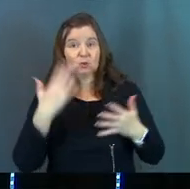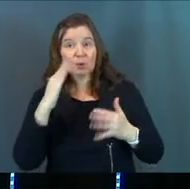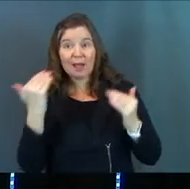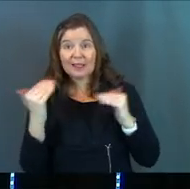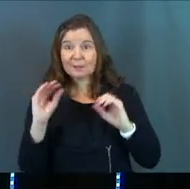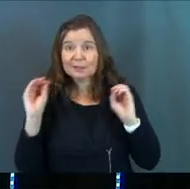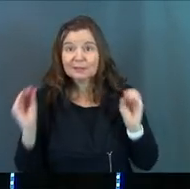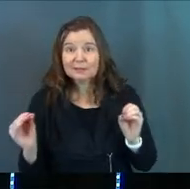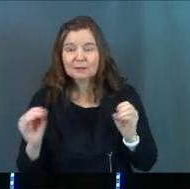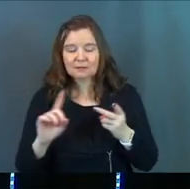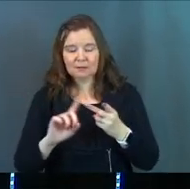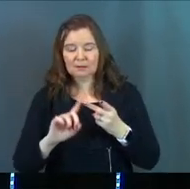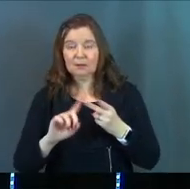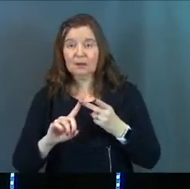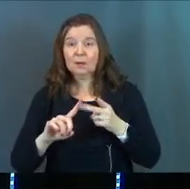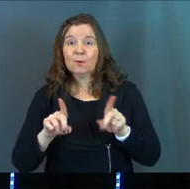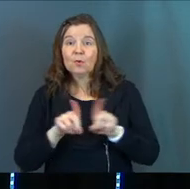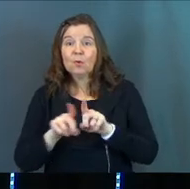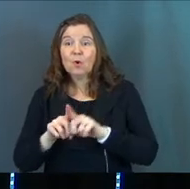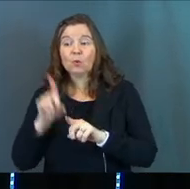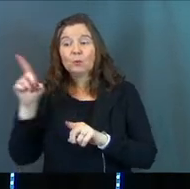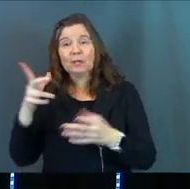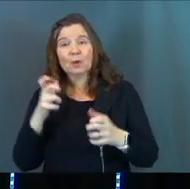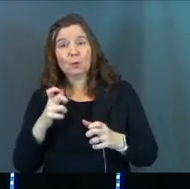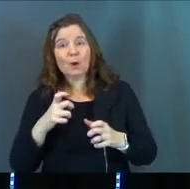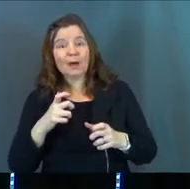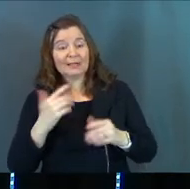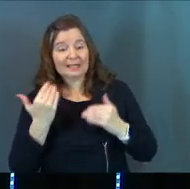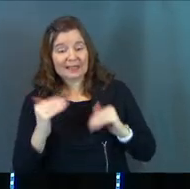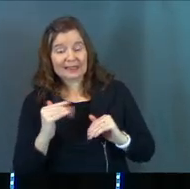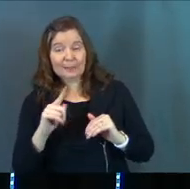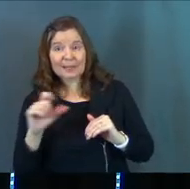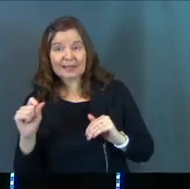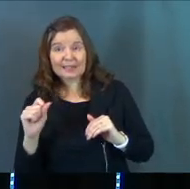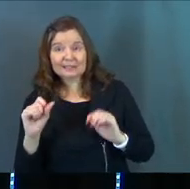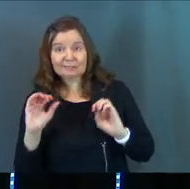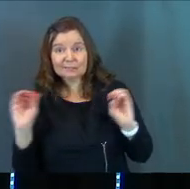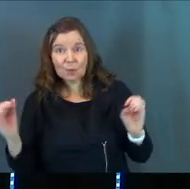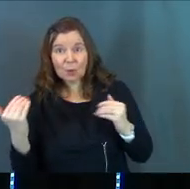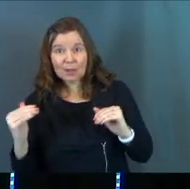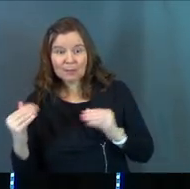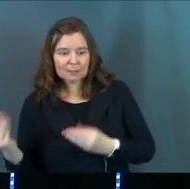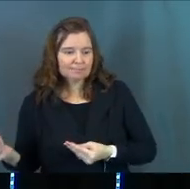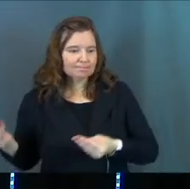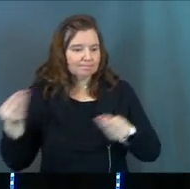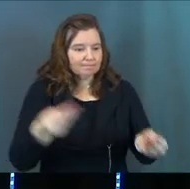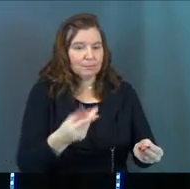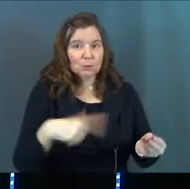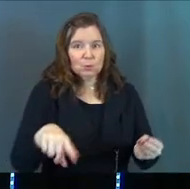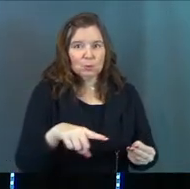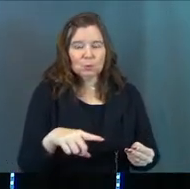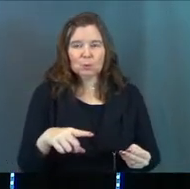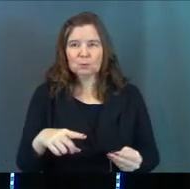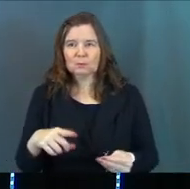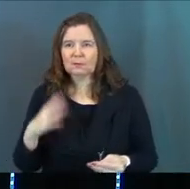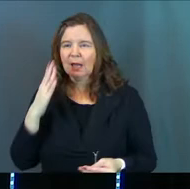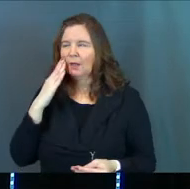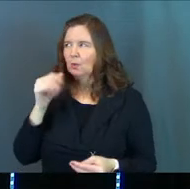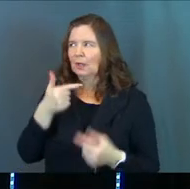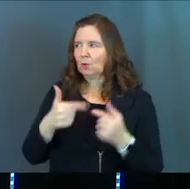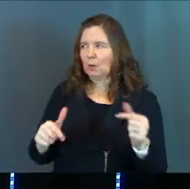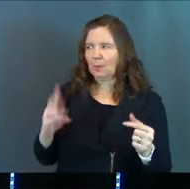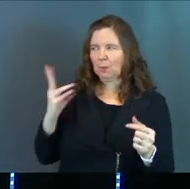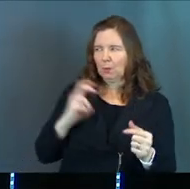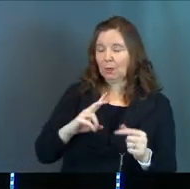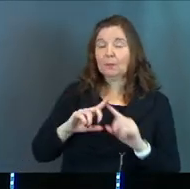God limitless, but this second verse says he wants to pass his limitlessness on to you. I know that's not grammatically